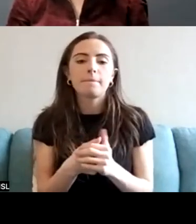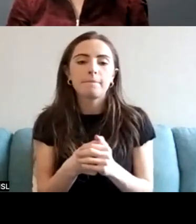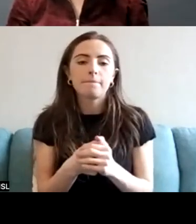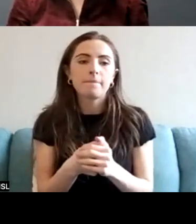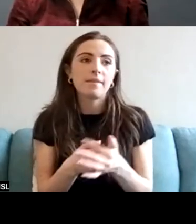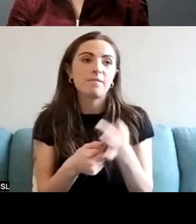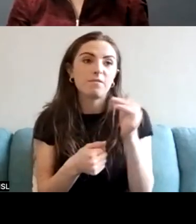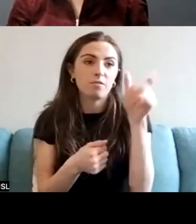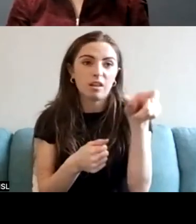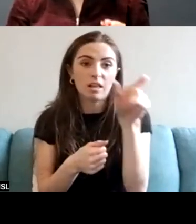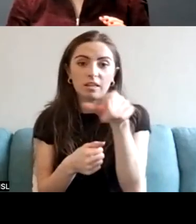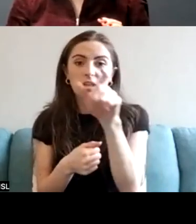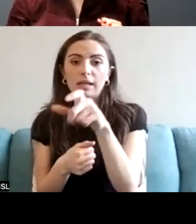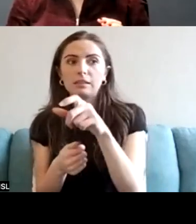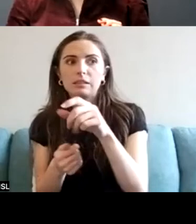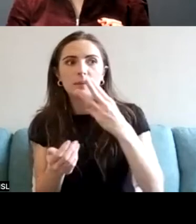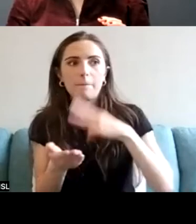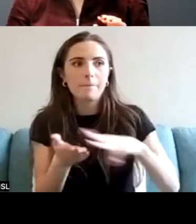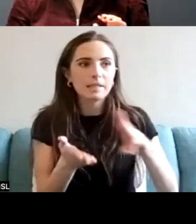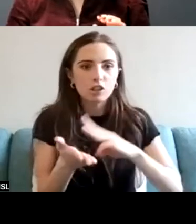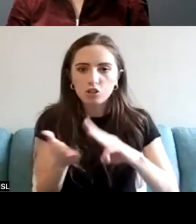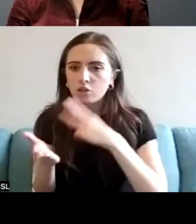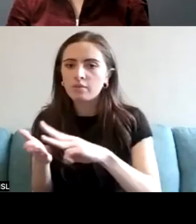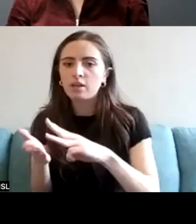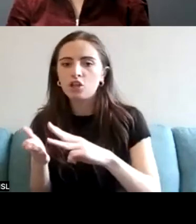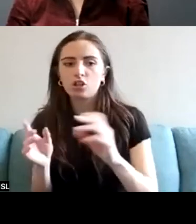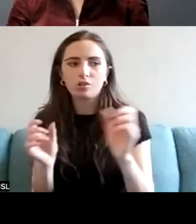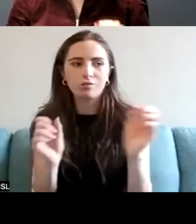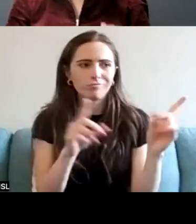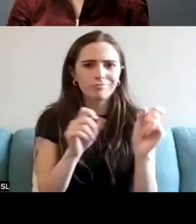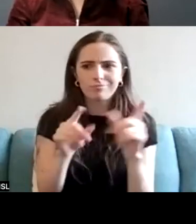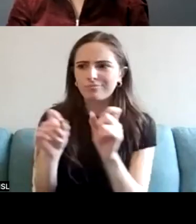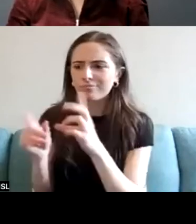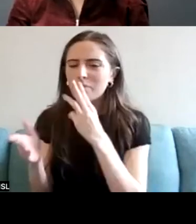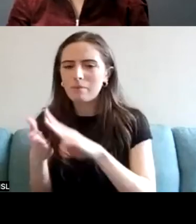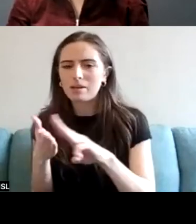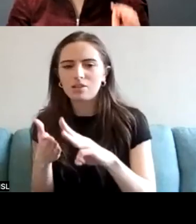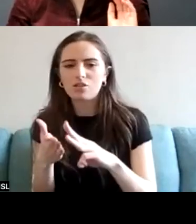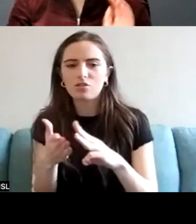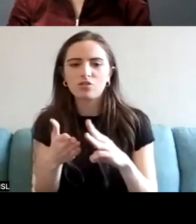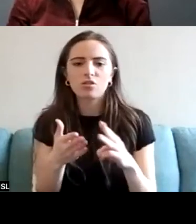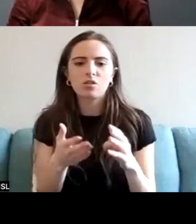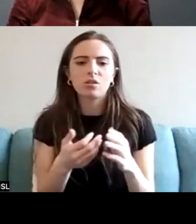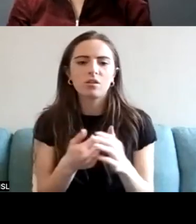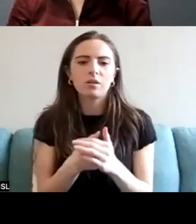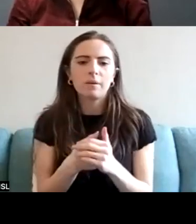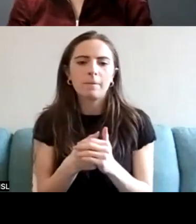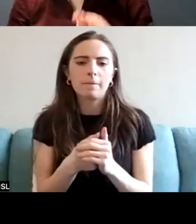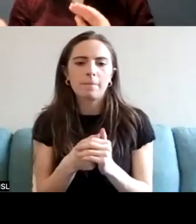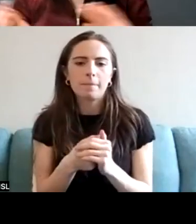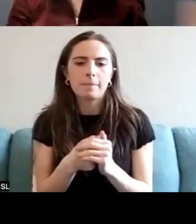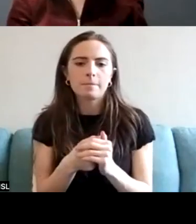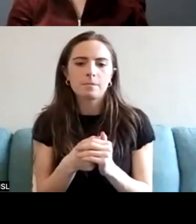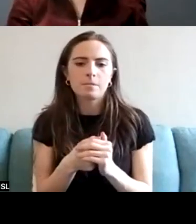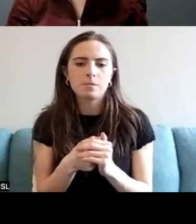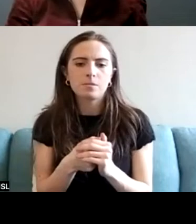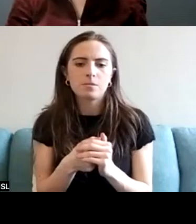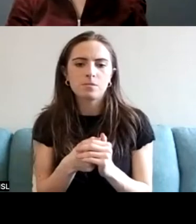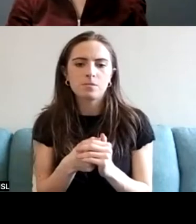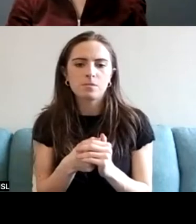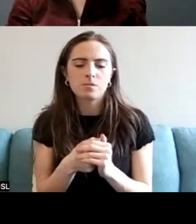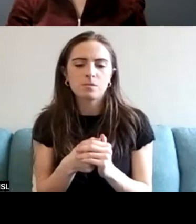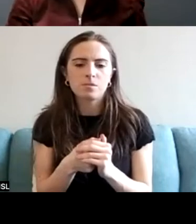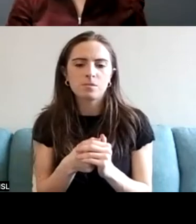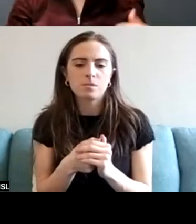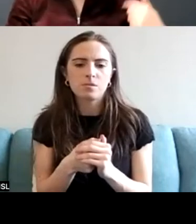sharing messages internally, there can be passing a message on with the intention of, I need to get this message across and then I need to rush off and